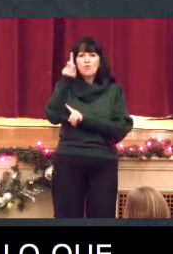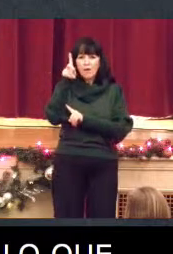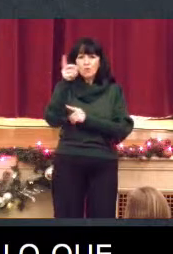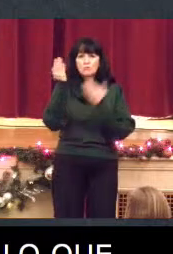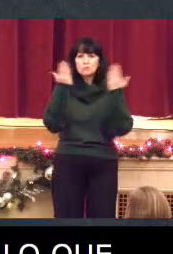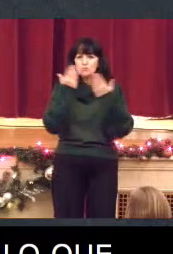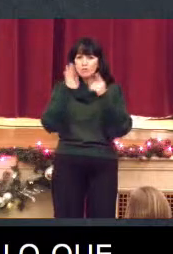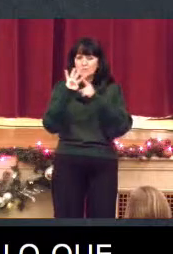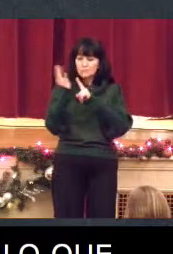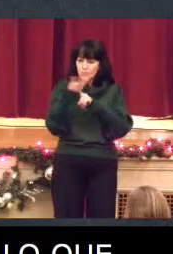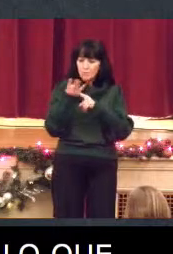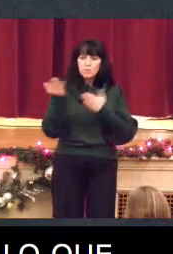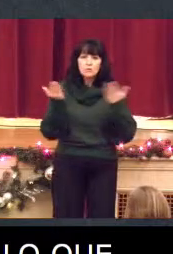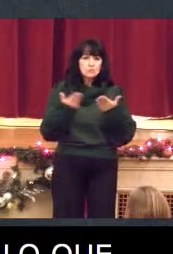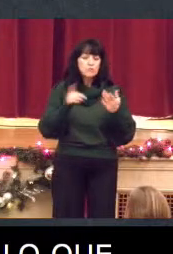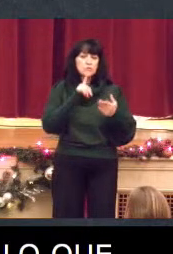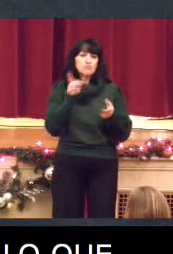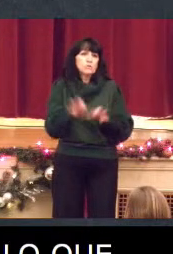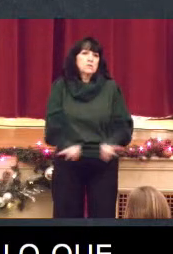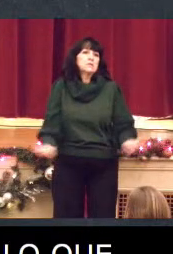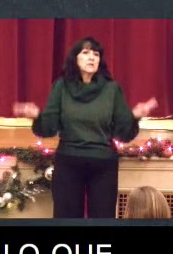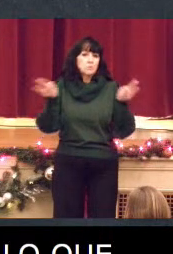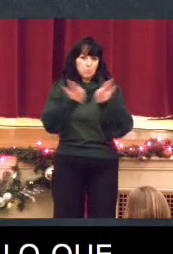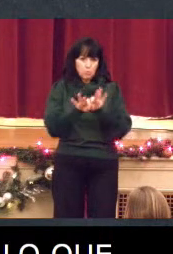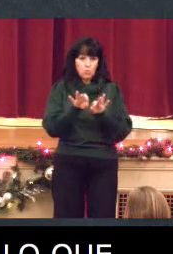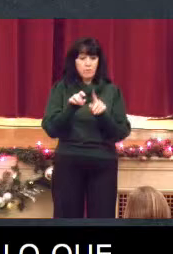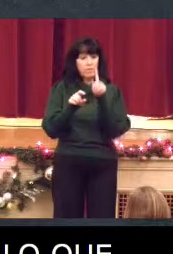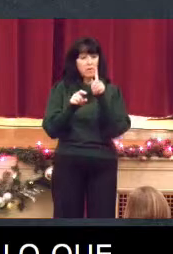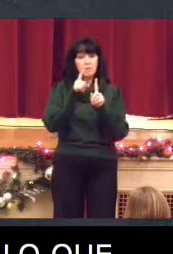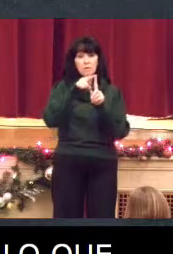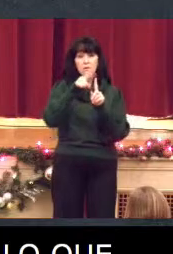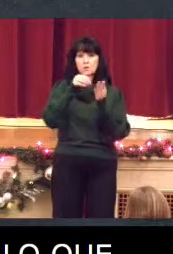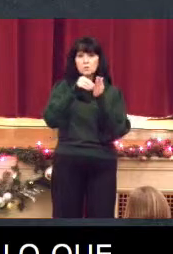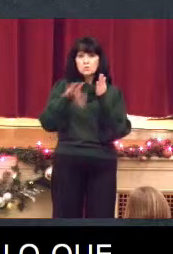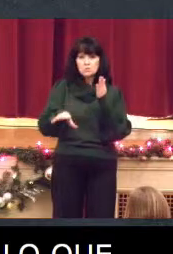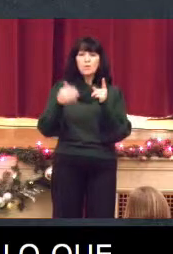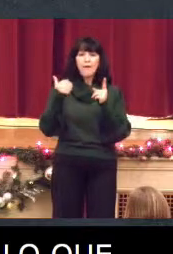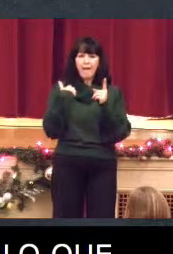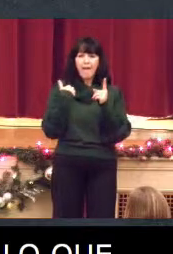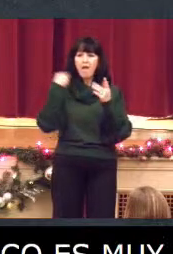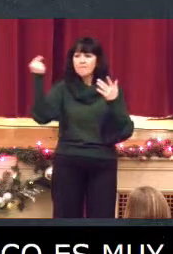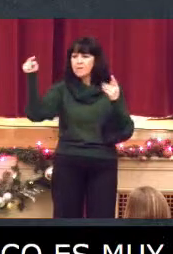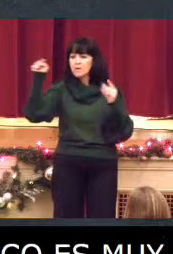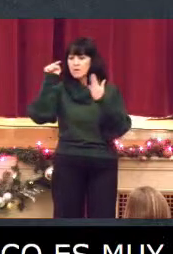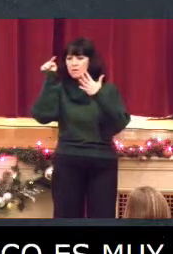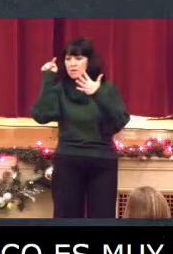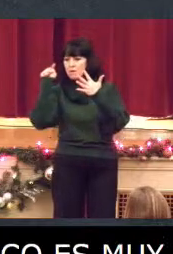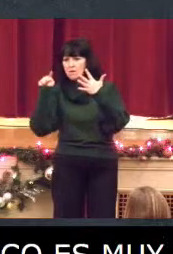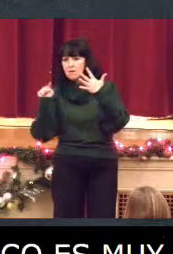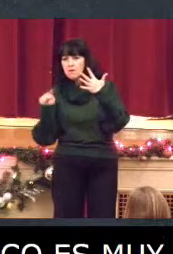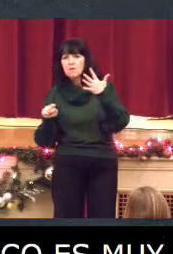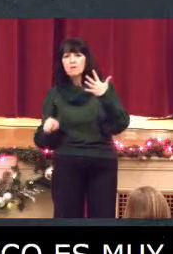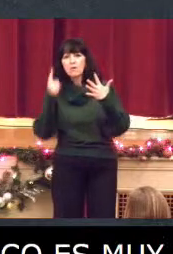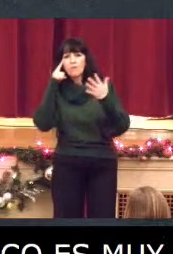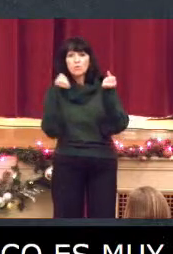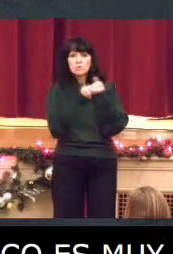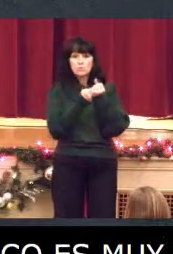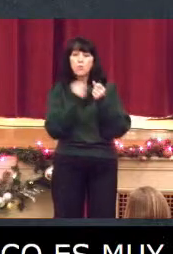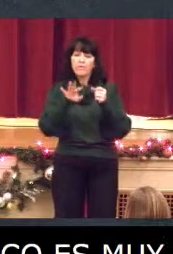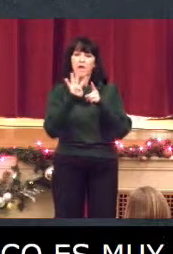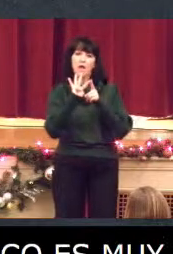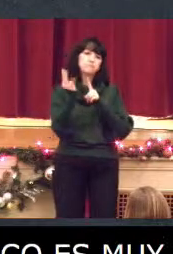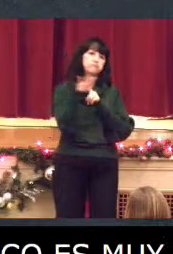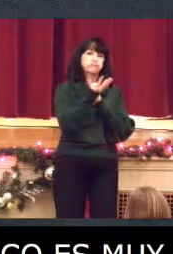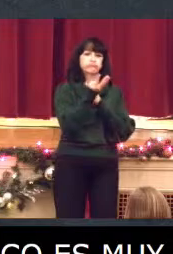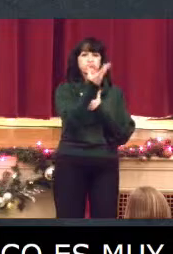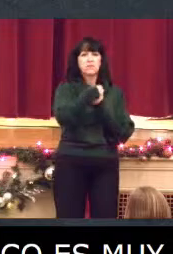important. We think that by doing that and creating those wellness centers, then that support for those students, and I'll say, and for those families,